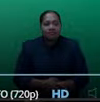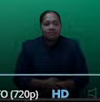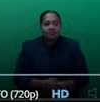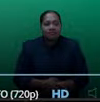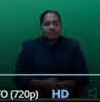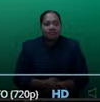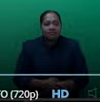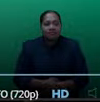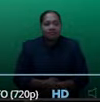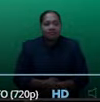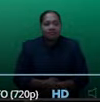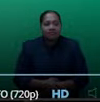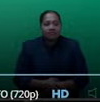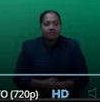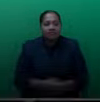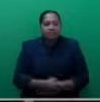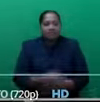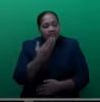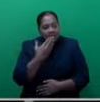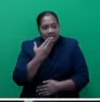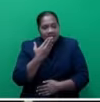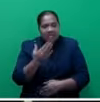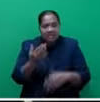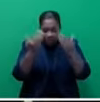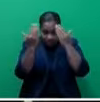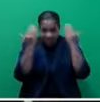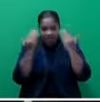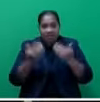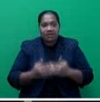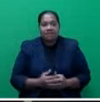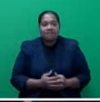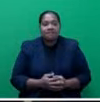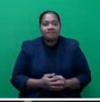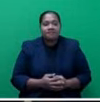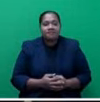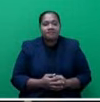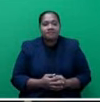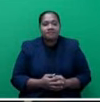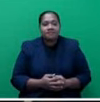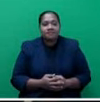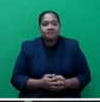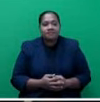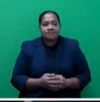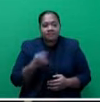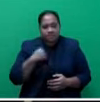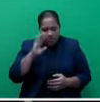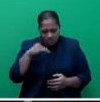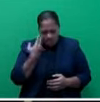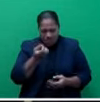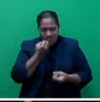Thank you, Mr. Speaker. I've always said this in Parliament